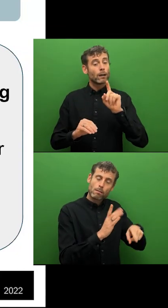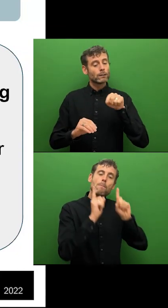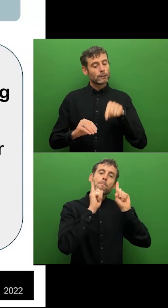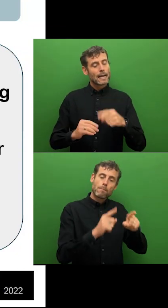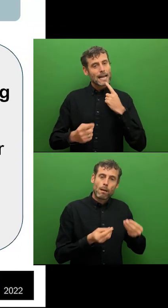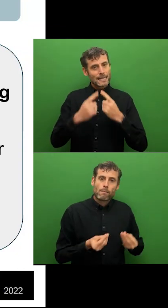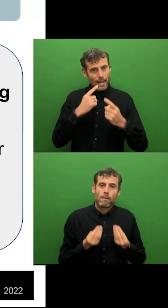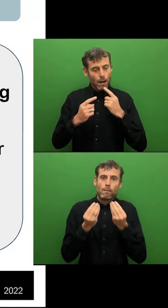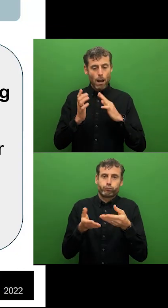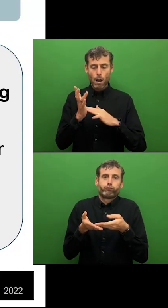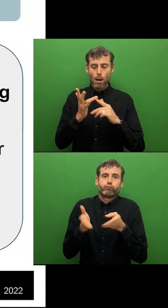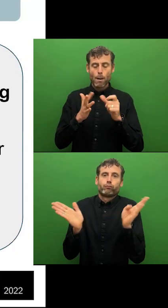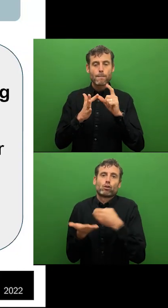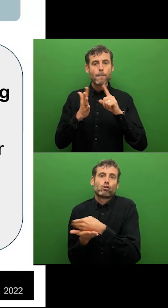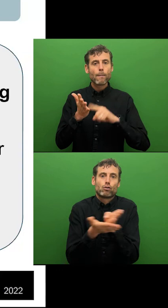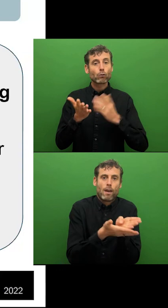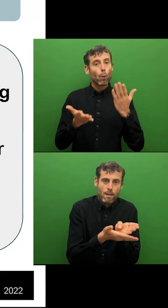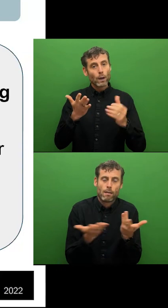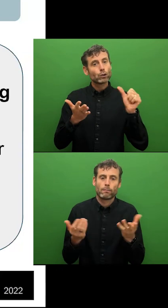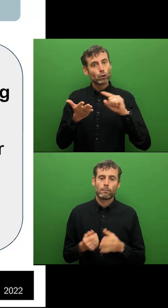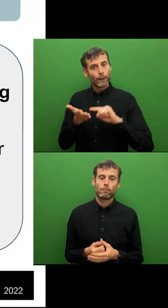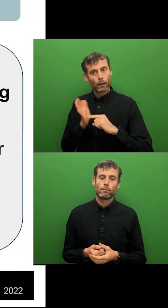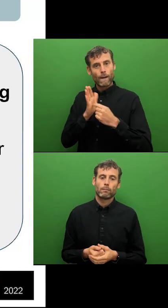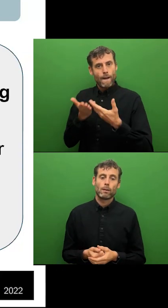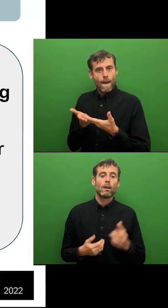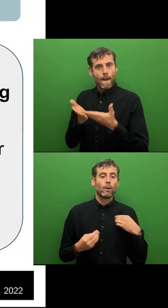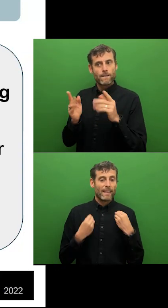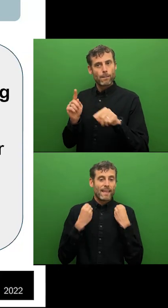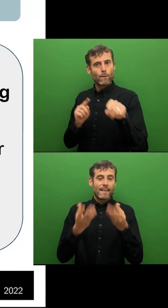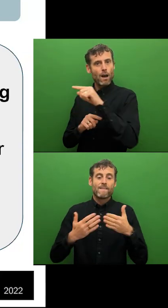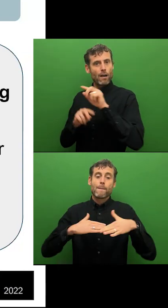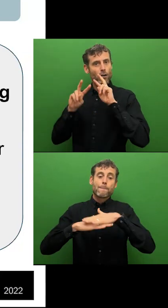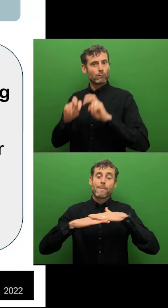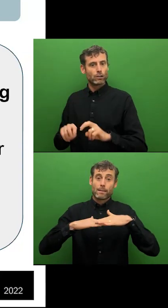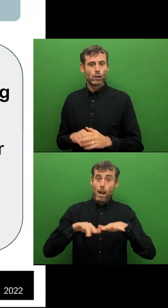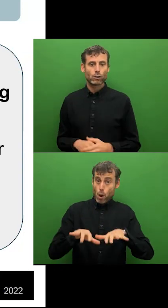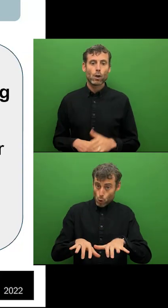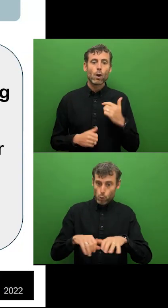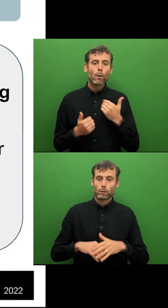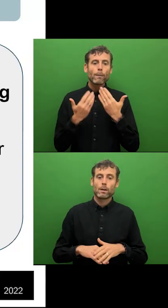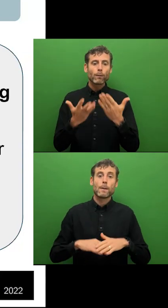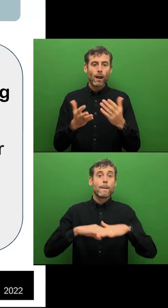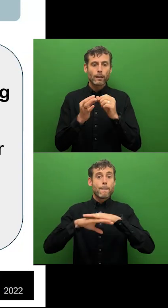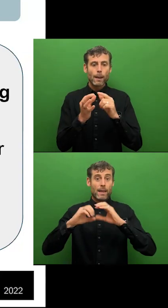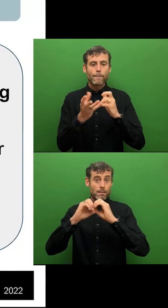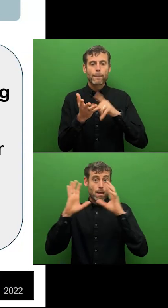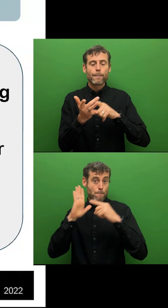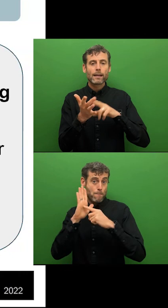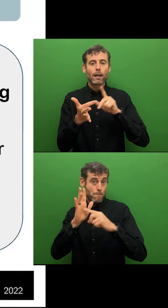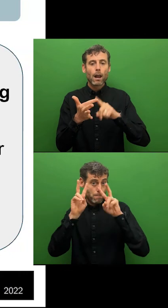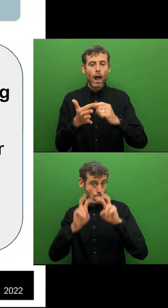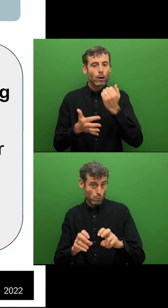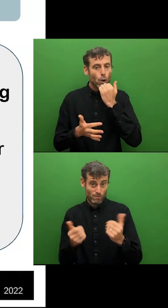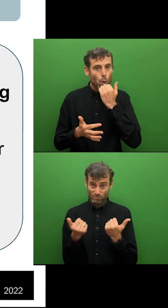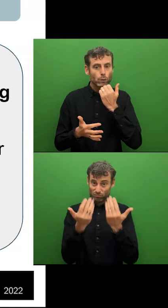model weights are available to other researchers. We provide baseline code and baseline models